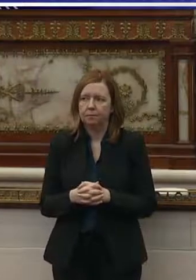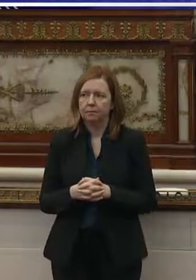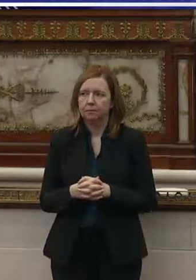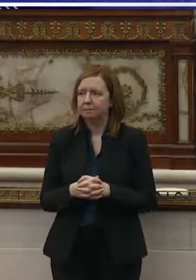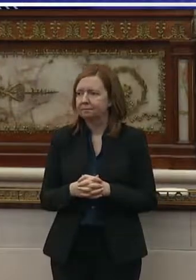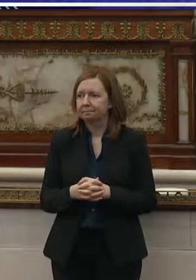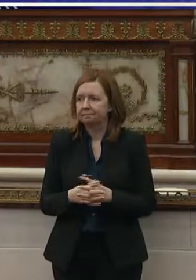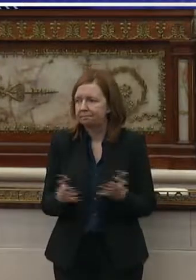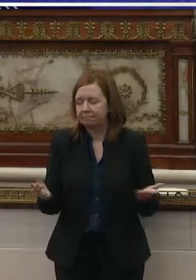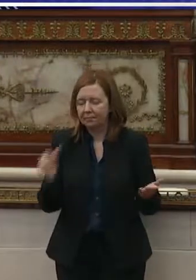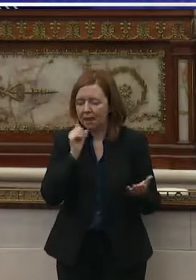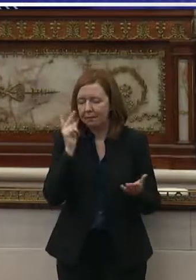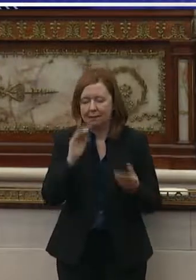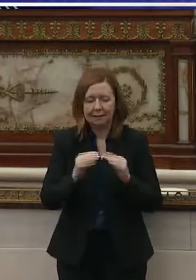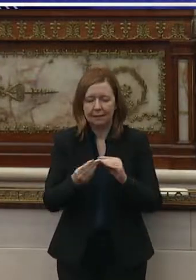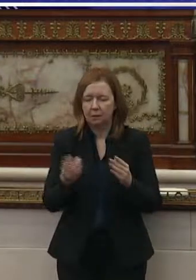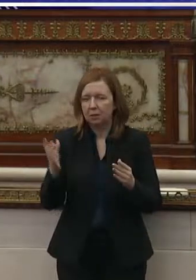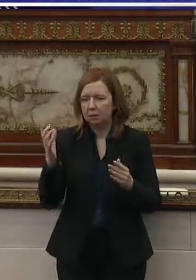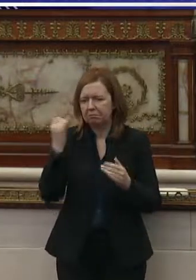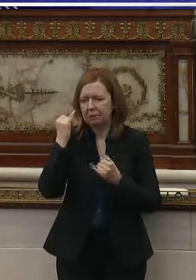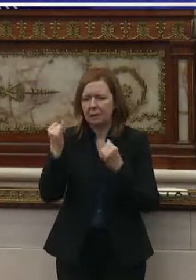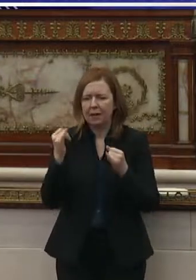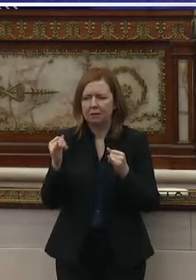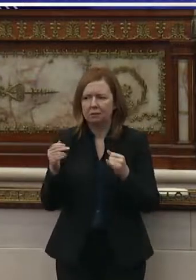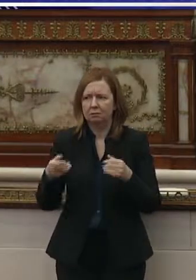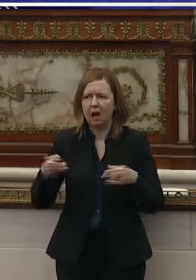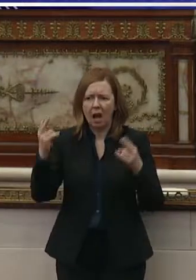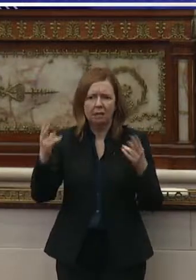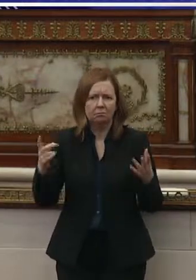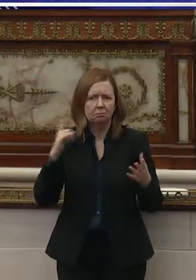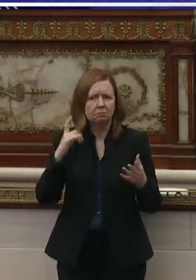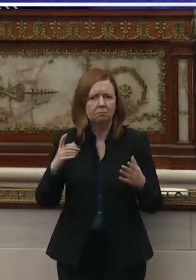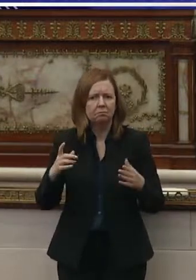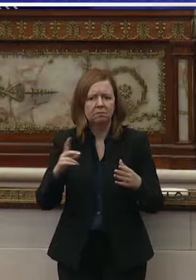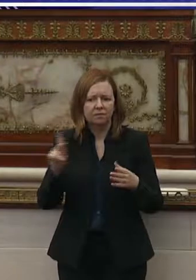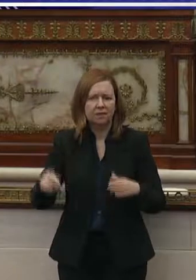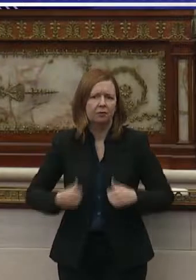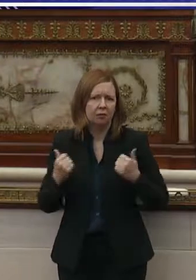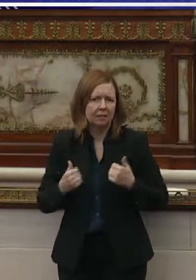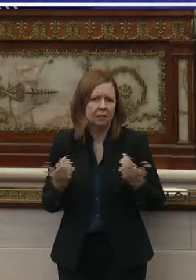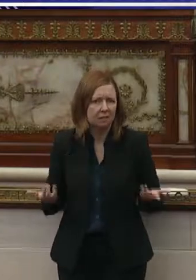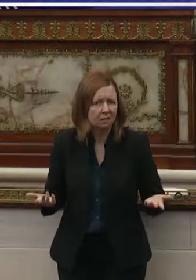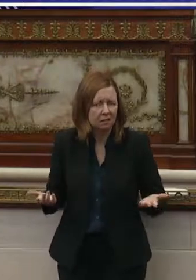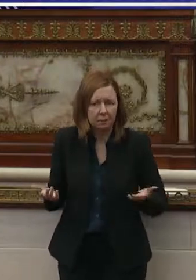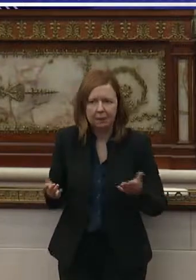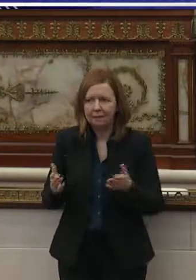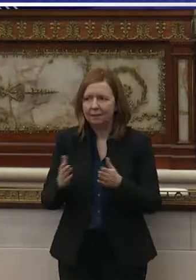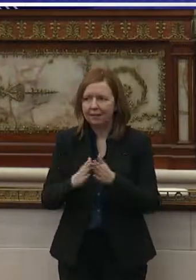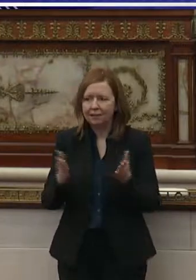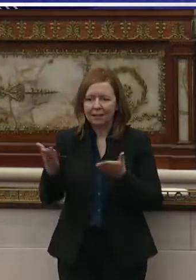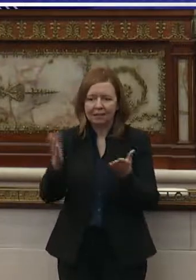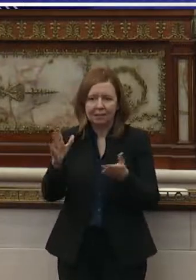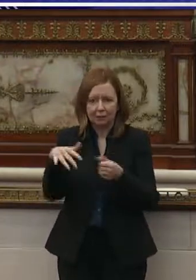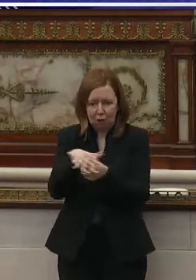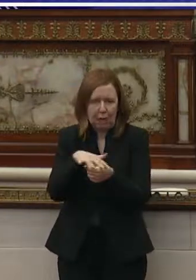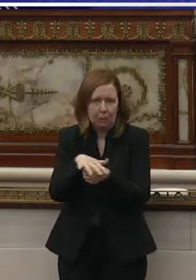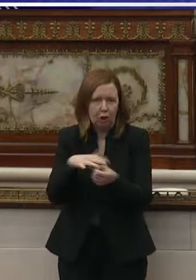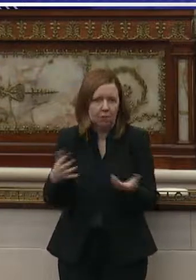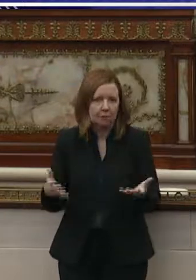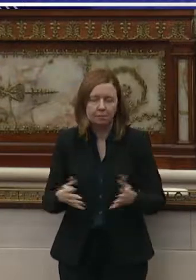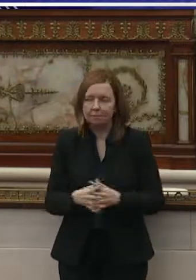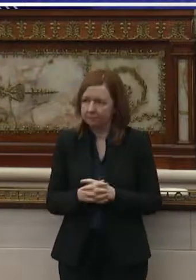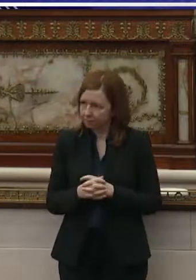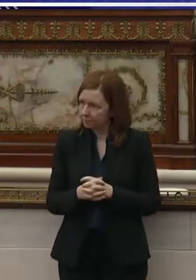Philadelphia? I have not seen those numbers, but I would imagine it's very high as Philadelphia residents. Yeah. They generally serve their immediate neighborhoods.